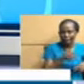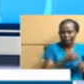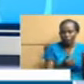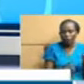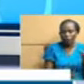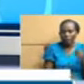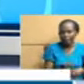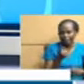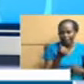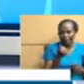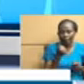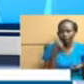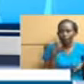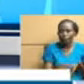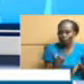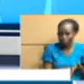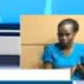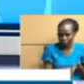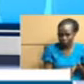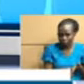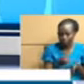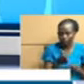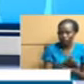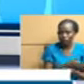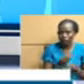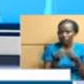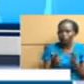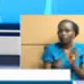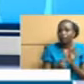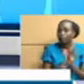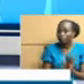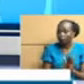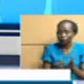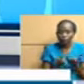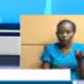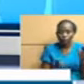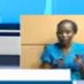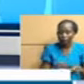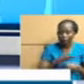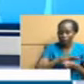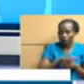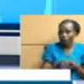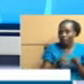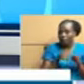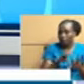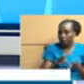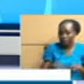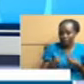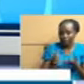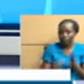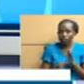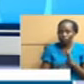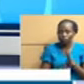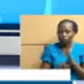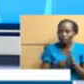various disasters. And I gave examples that are happening to us, COVID-19. I gave the example of the floods.